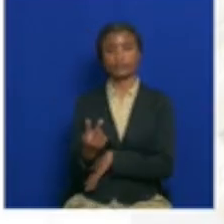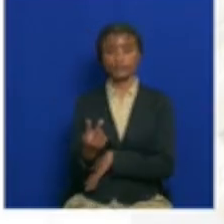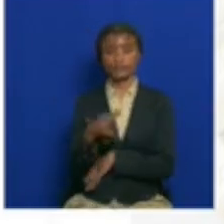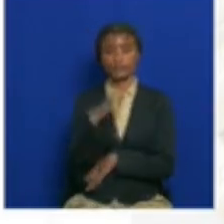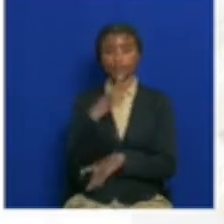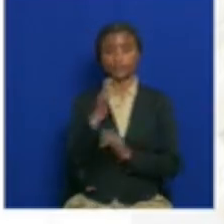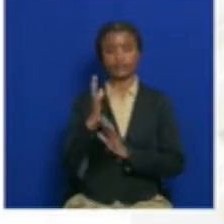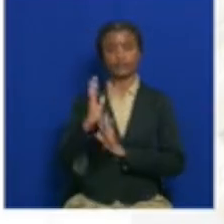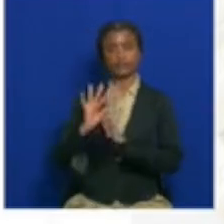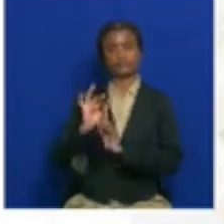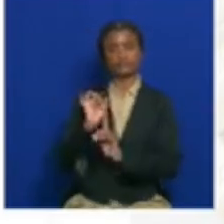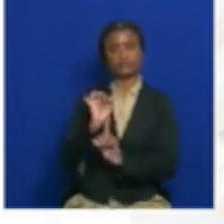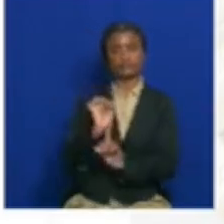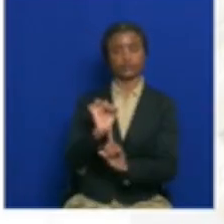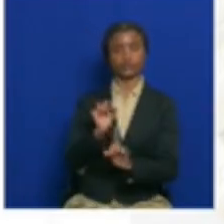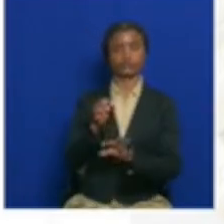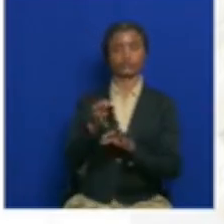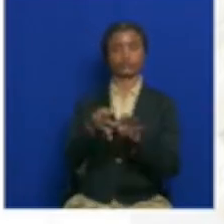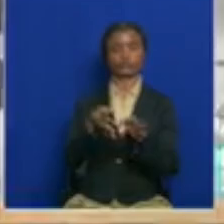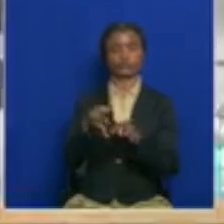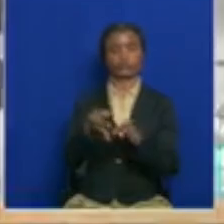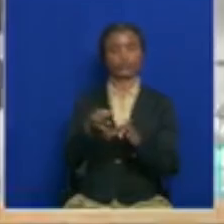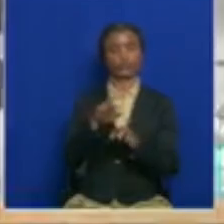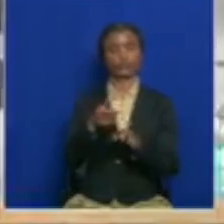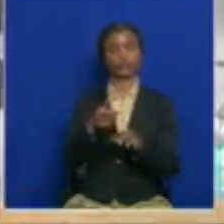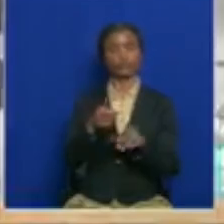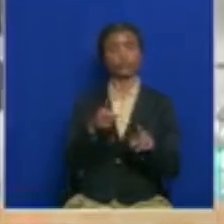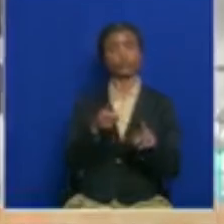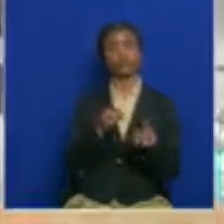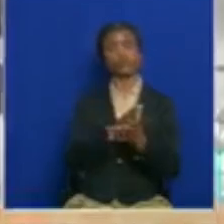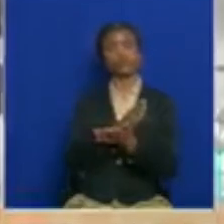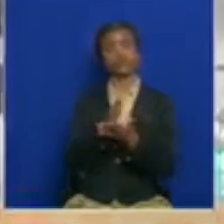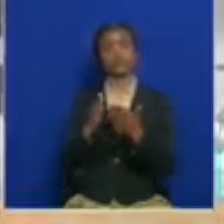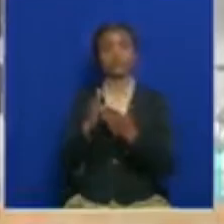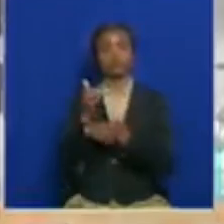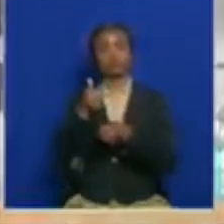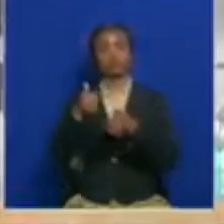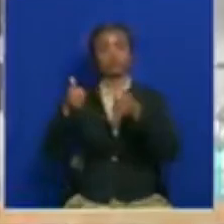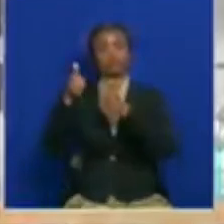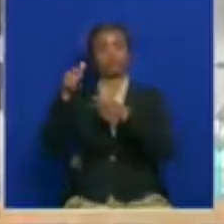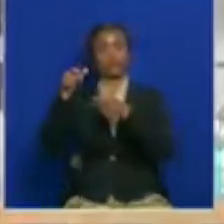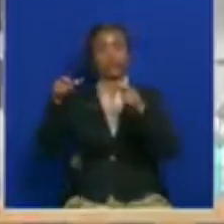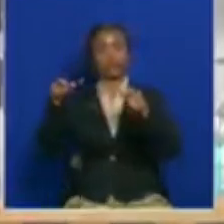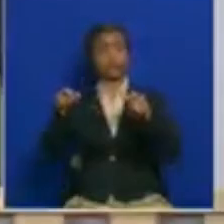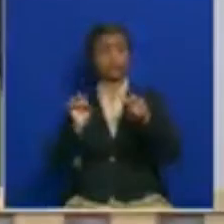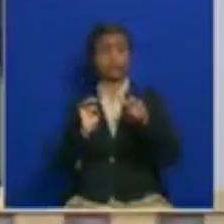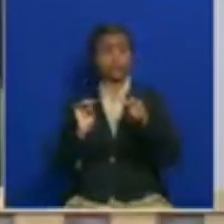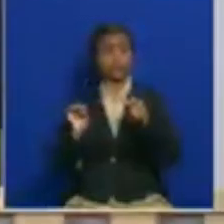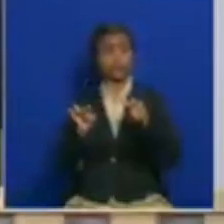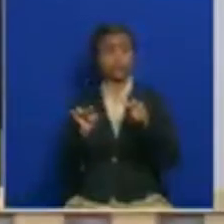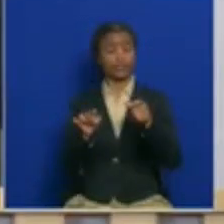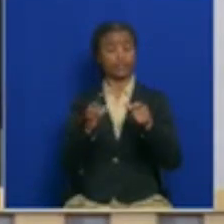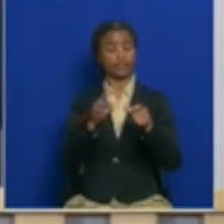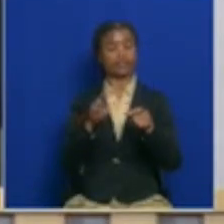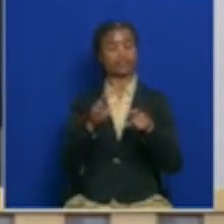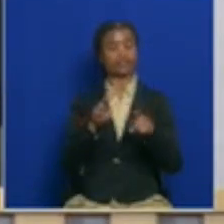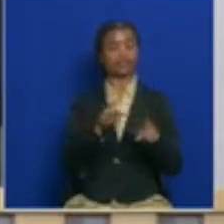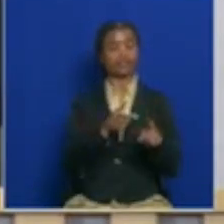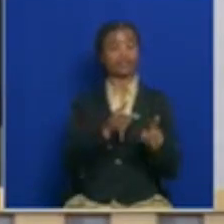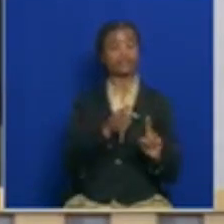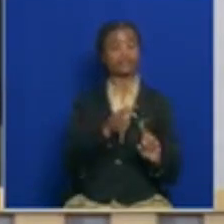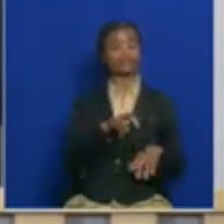or indirect, with certain listed officials. Then it required him, in his response, to provide the